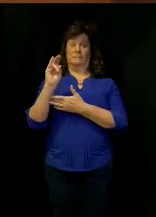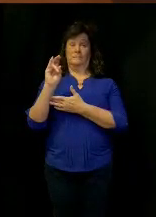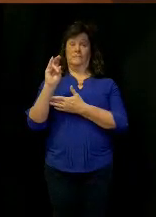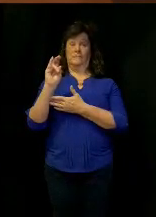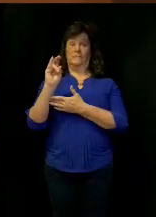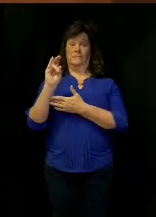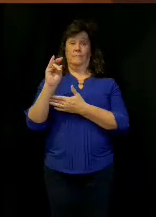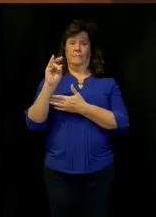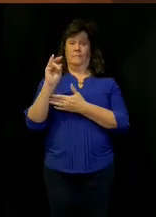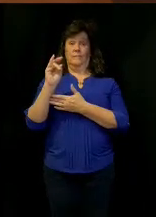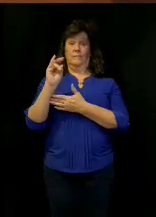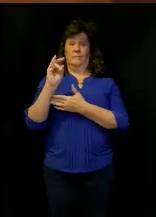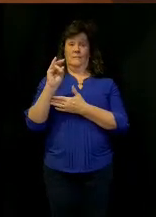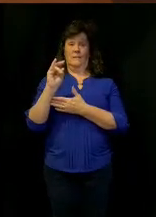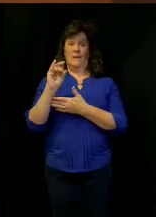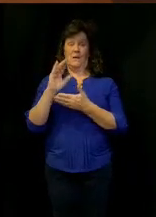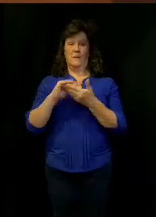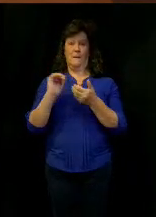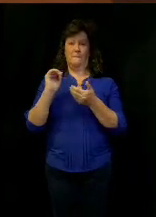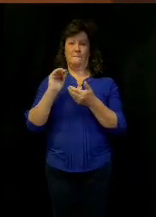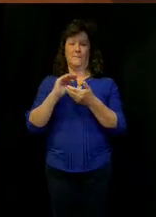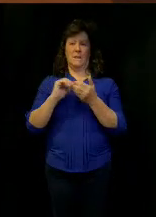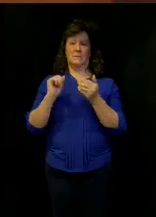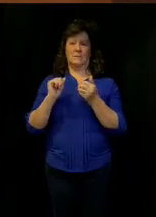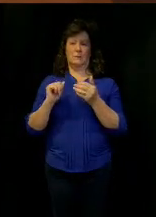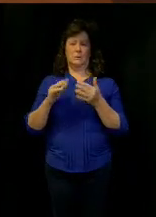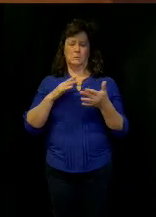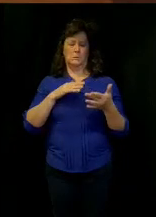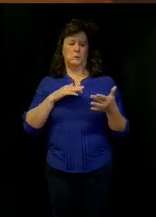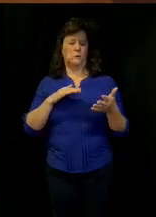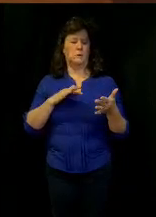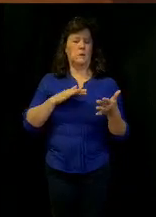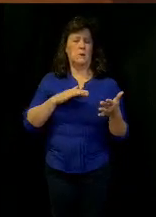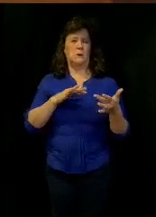This message has grown a lot on me over the last few weeks.